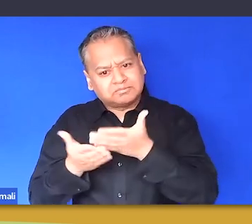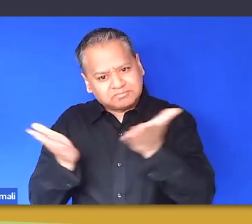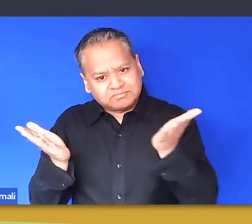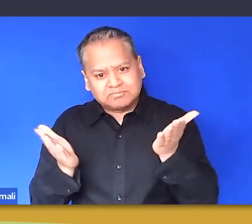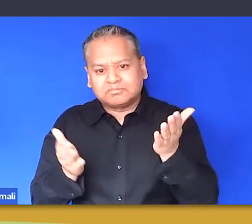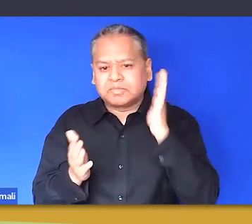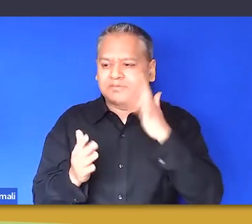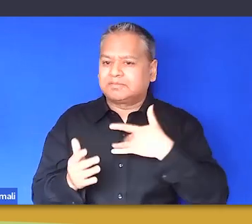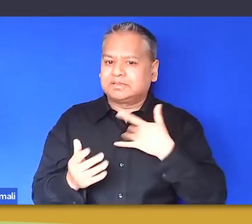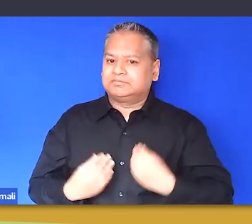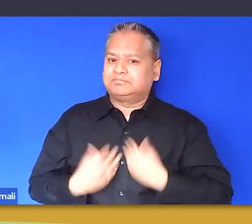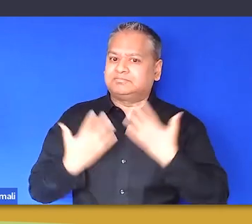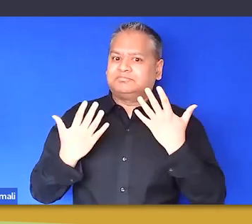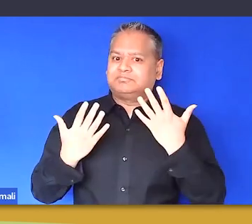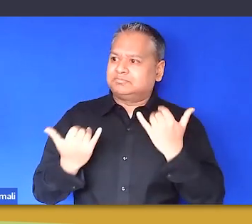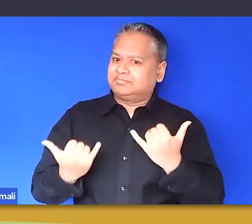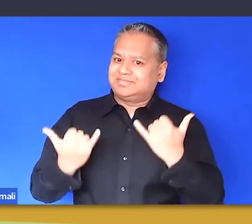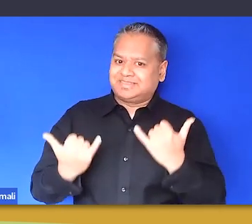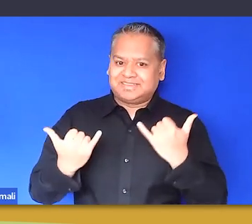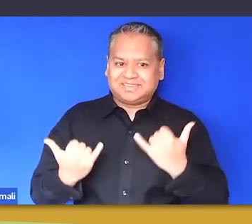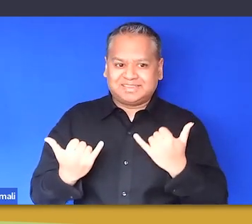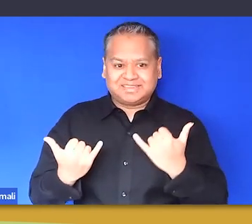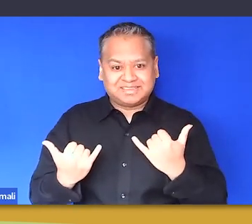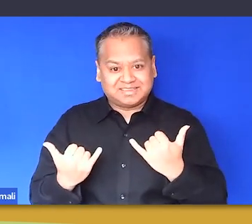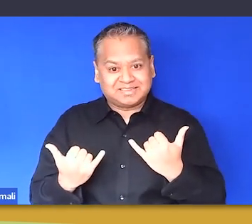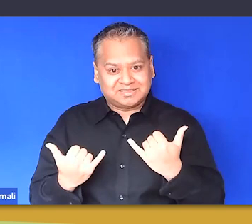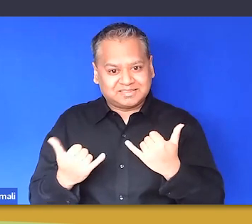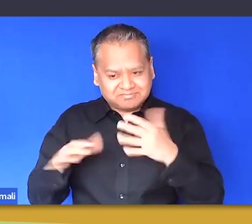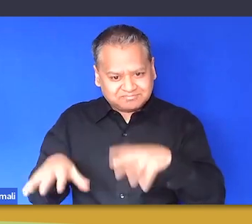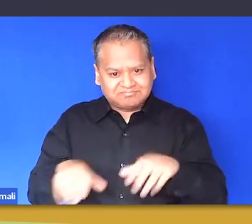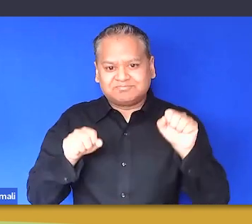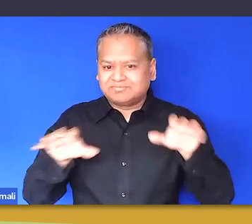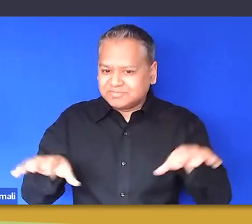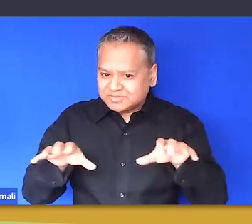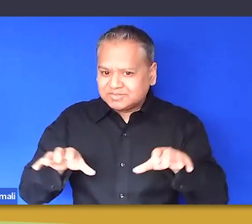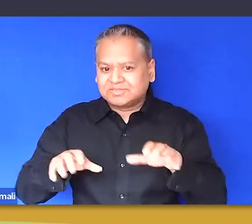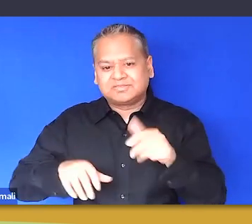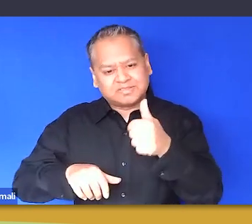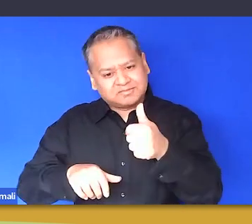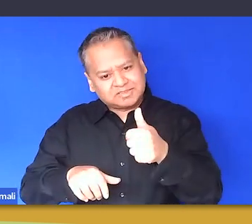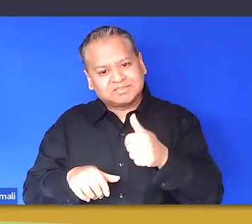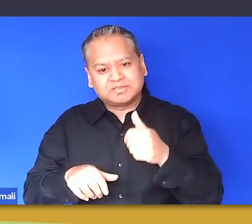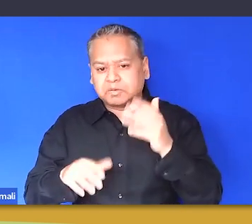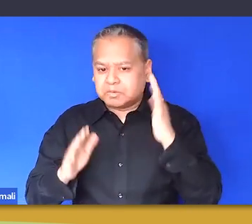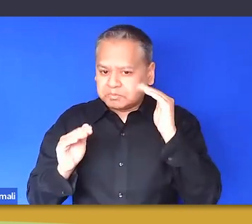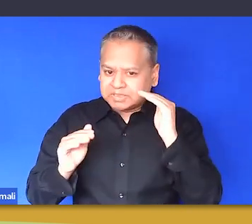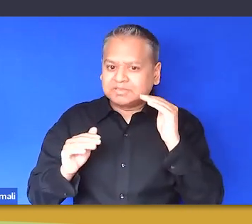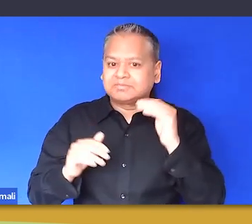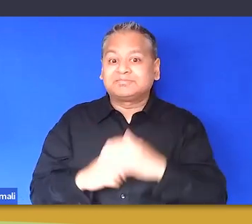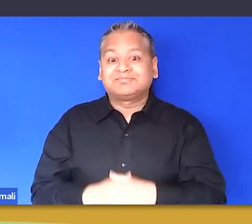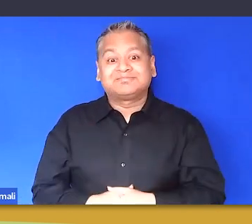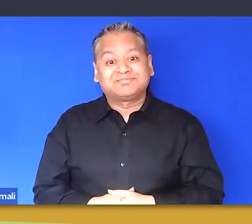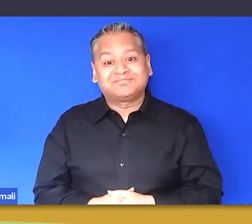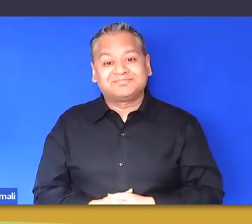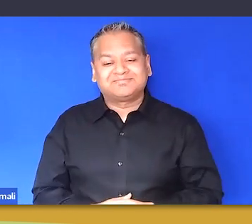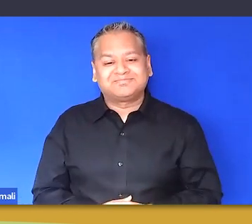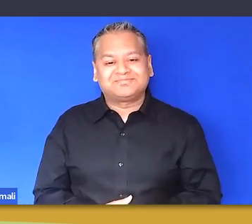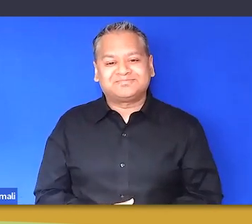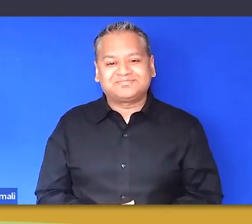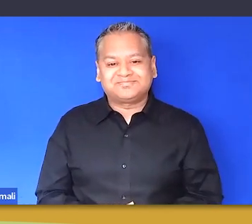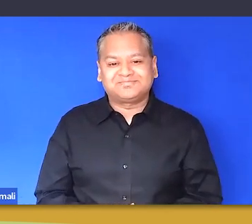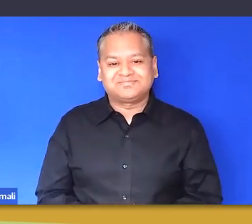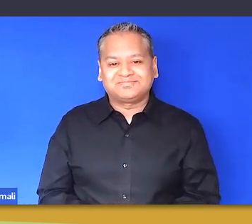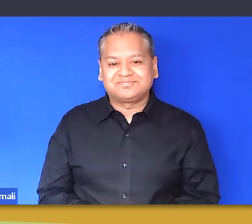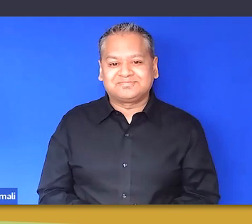racism, whatever that looks like for you. Now, without further ado, let's celebrate the people of our province who